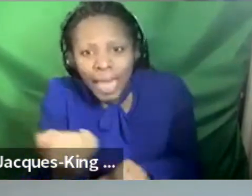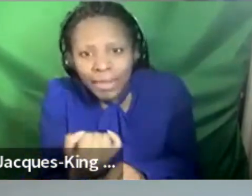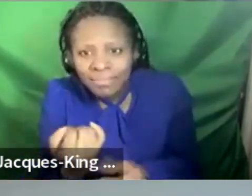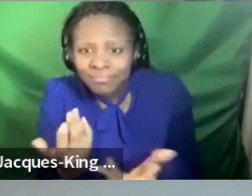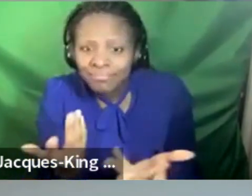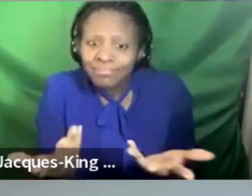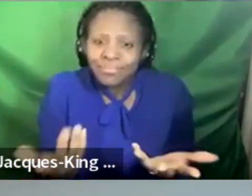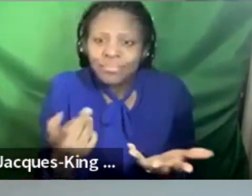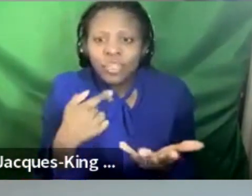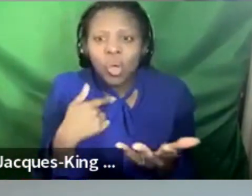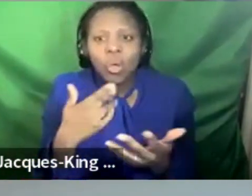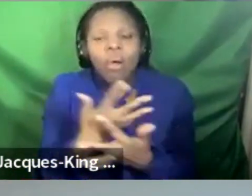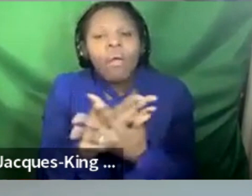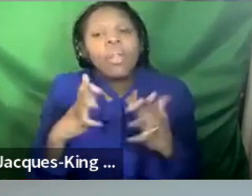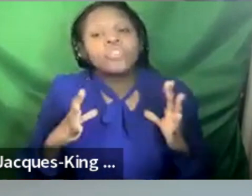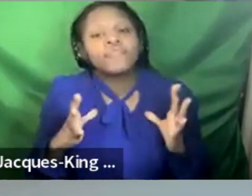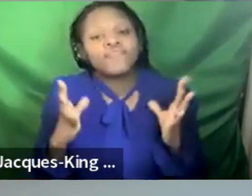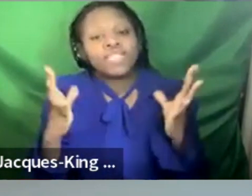Yeah. Oh, sorry. Yeah.